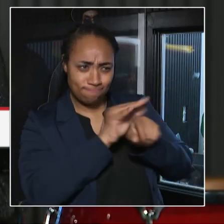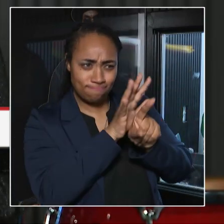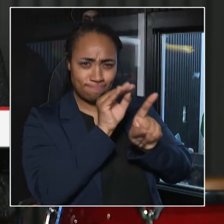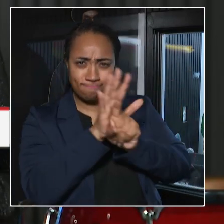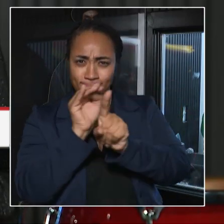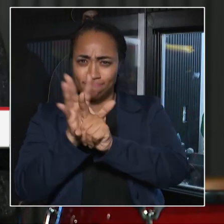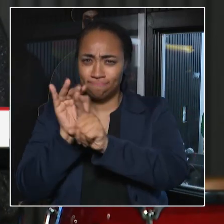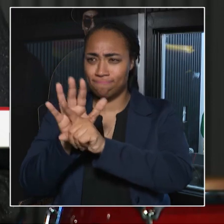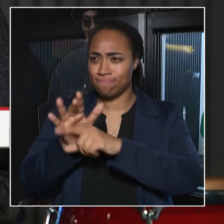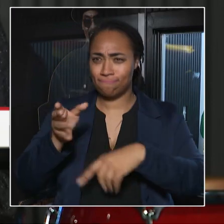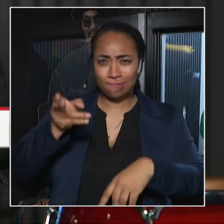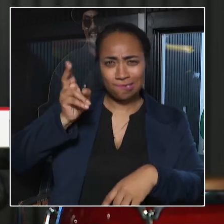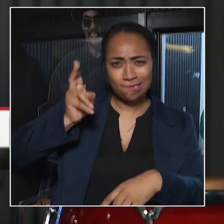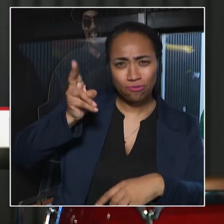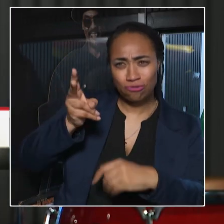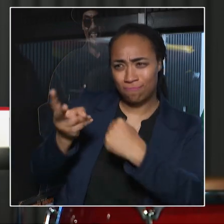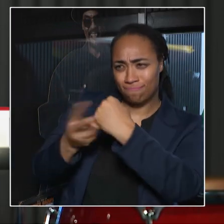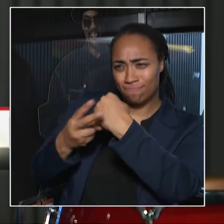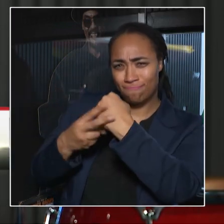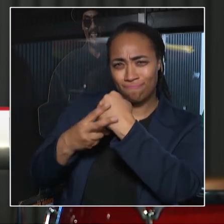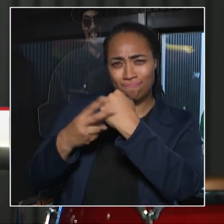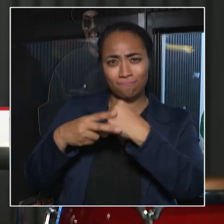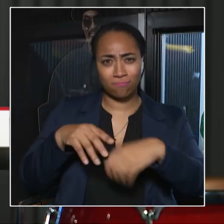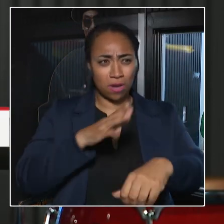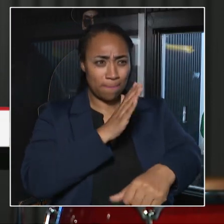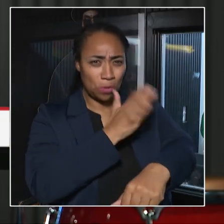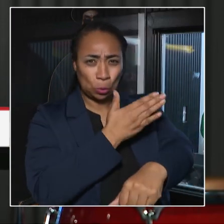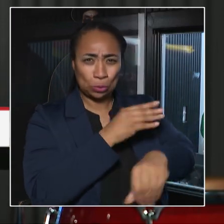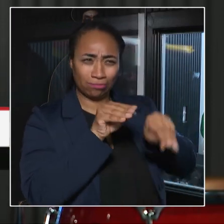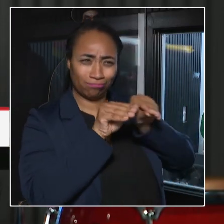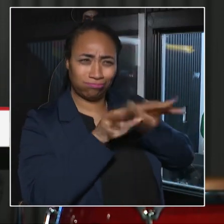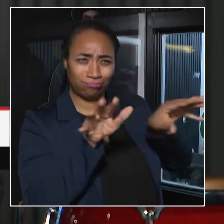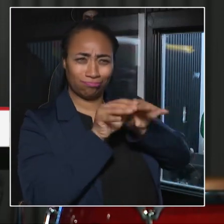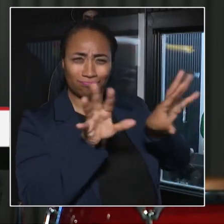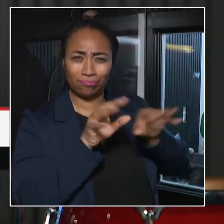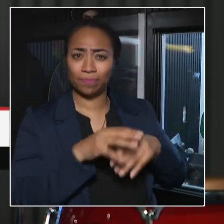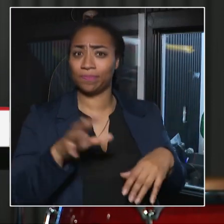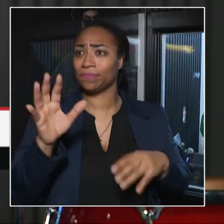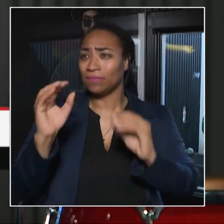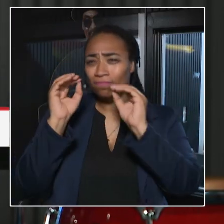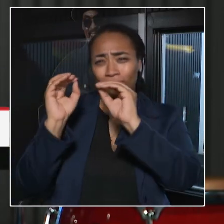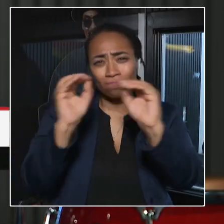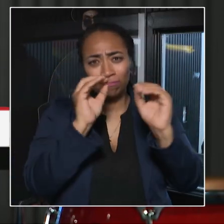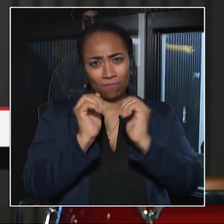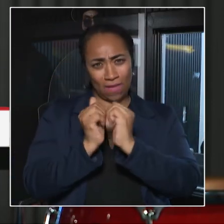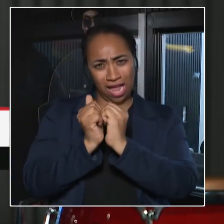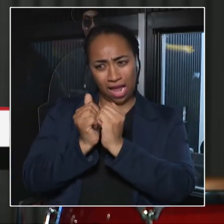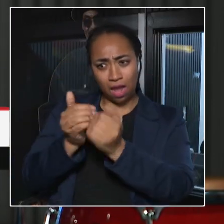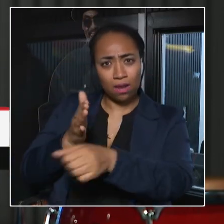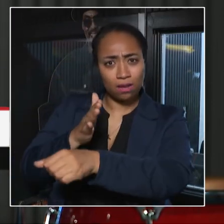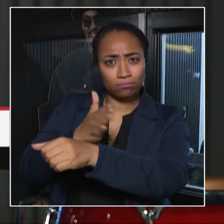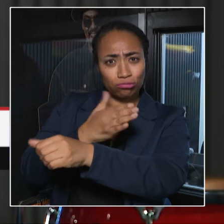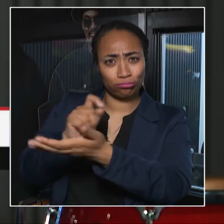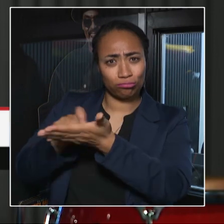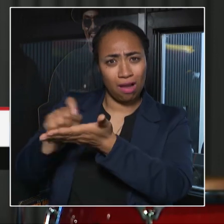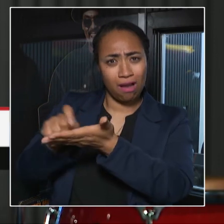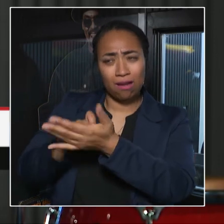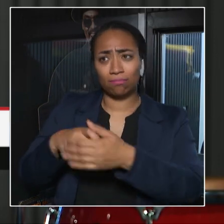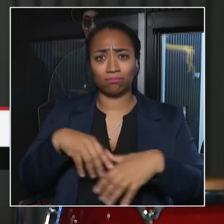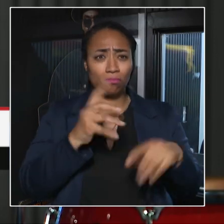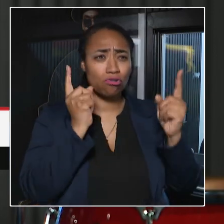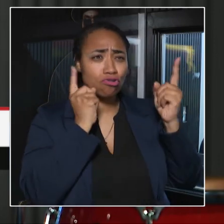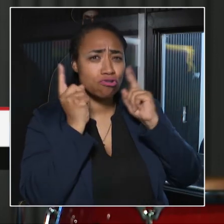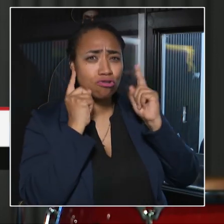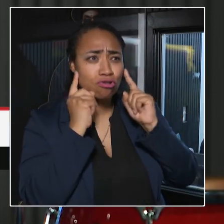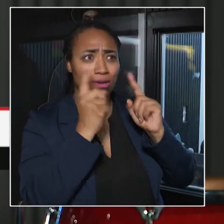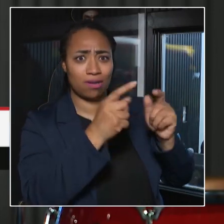is written and how it is heard and where it is heard, how it is celebrated, people who are introduced to it,